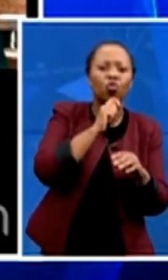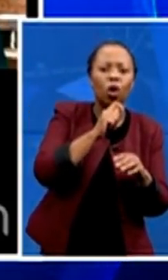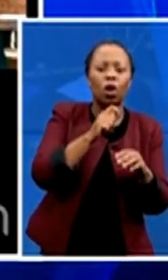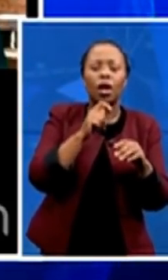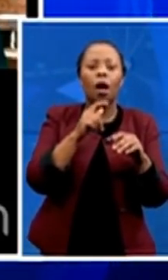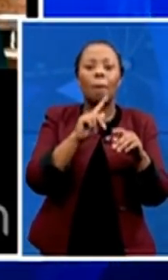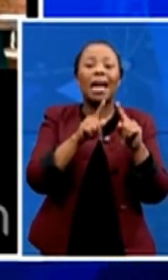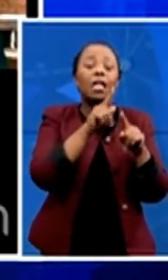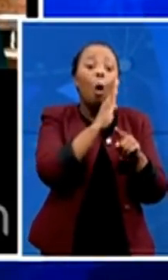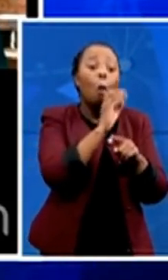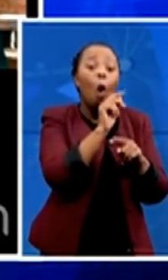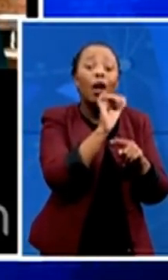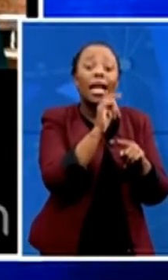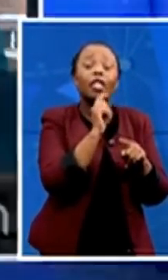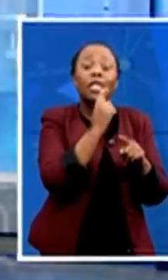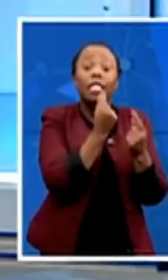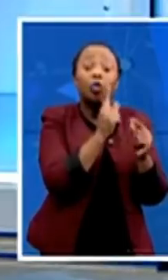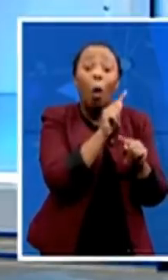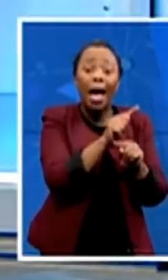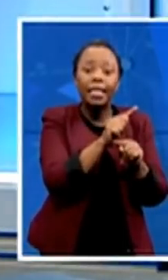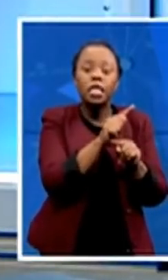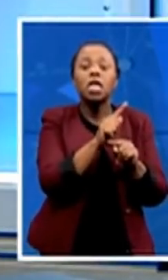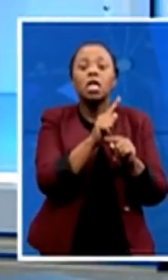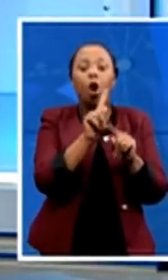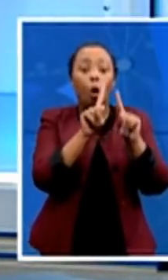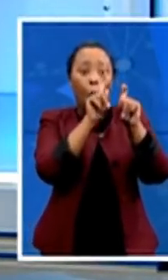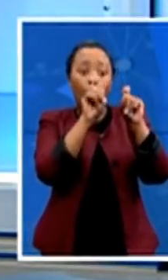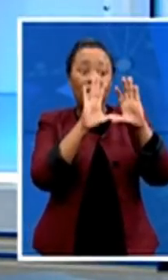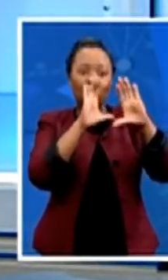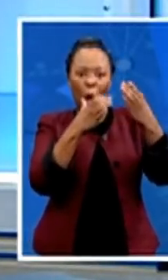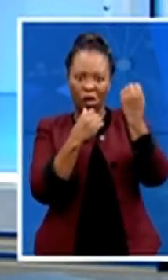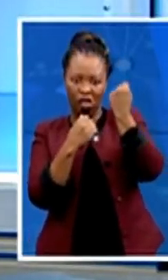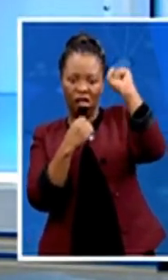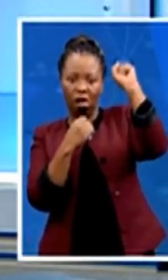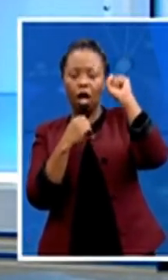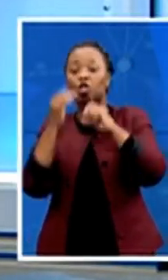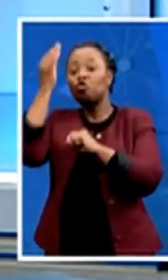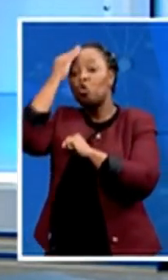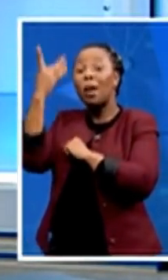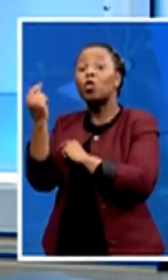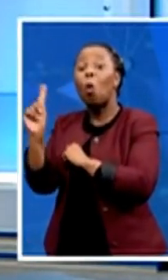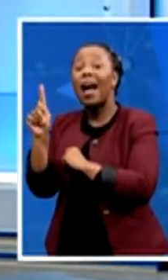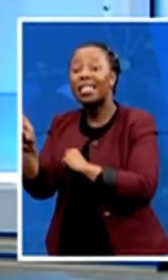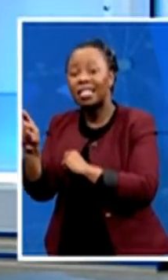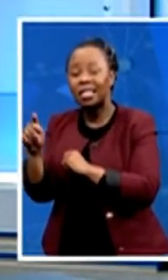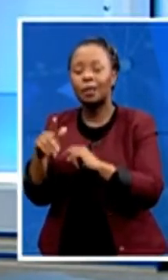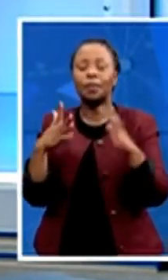a commission of inquiry. What did President Zuma do? All right, let's now cut out of that constitutional court hearing